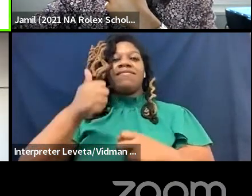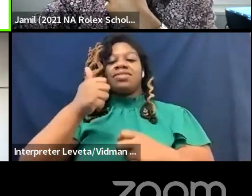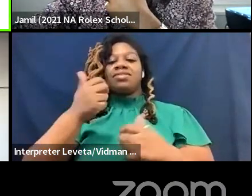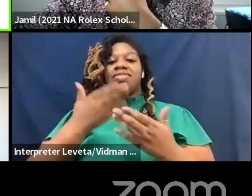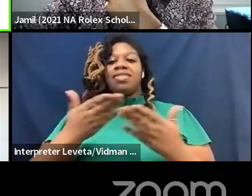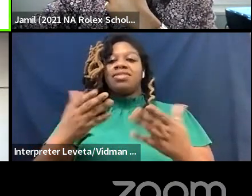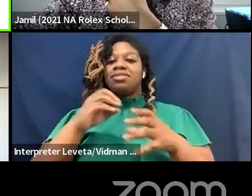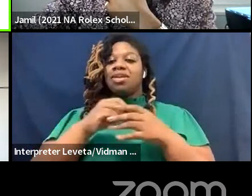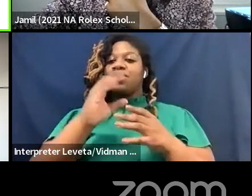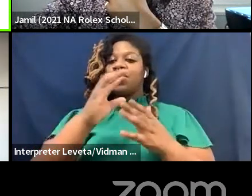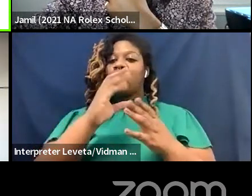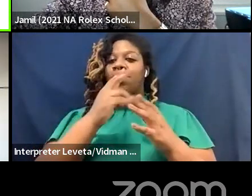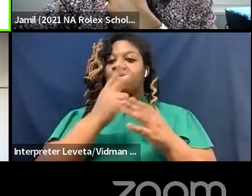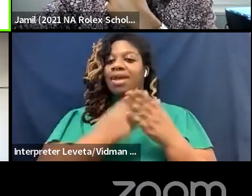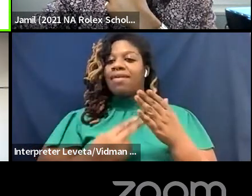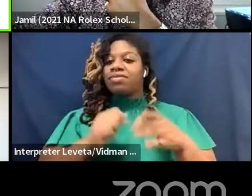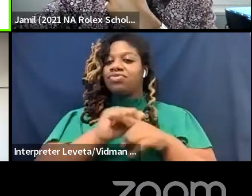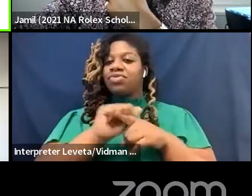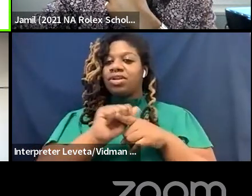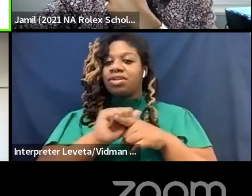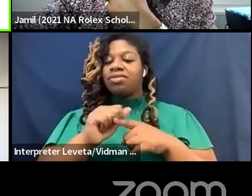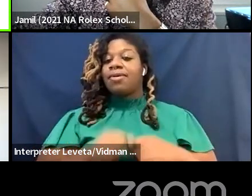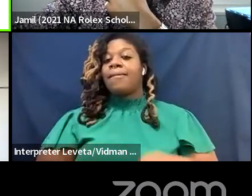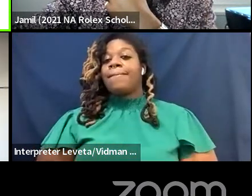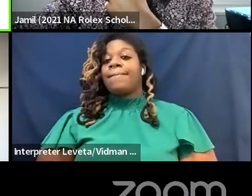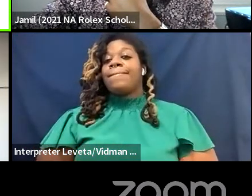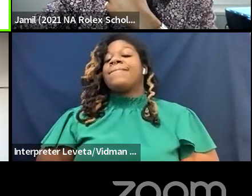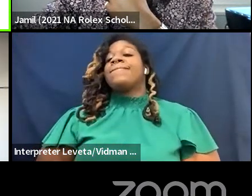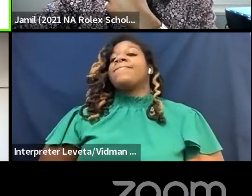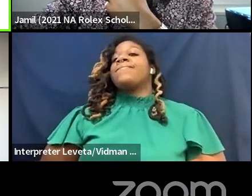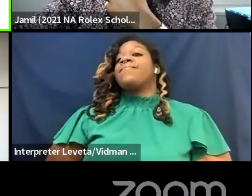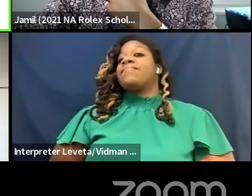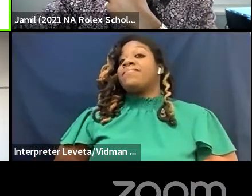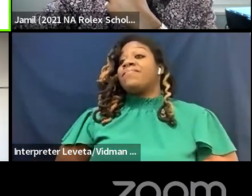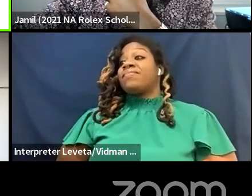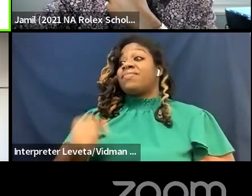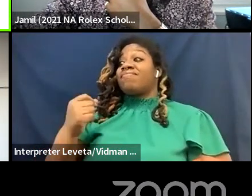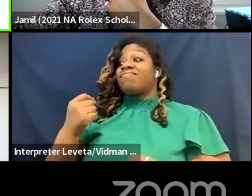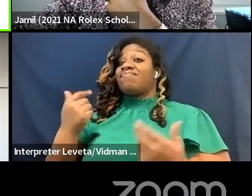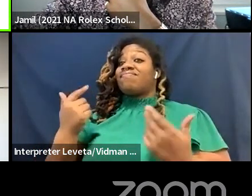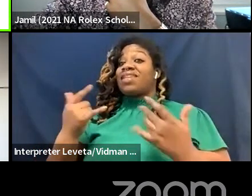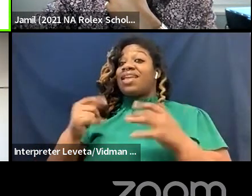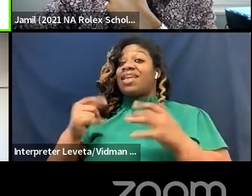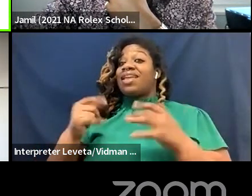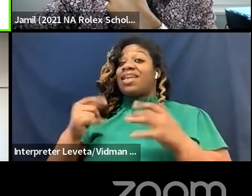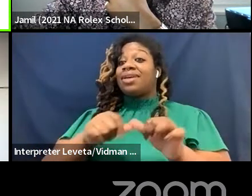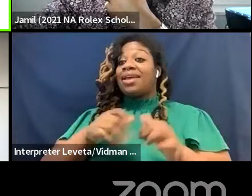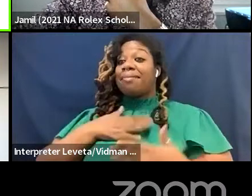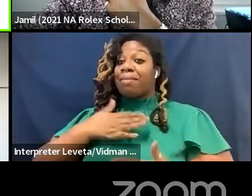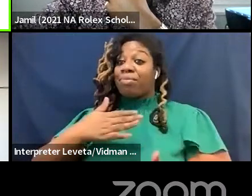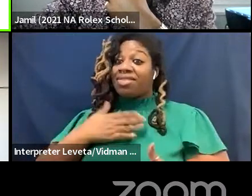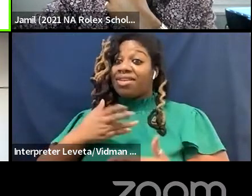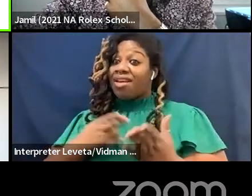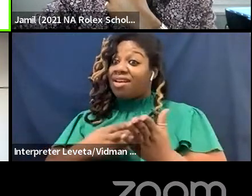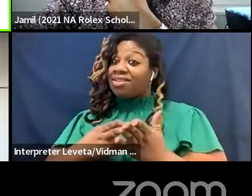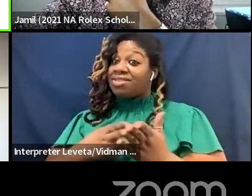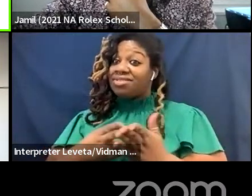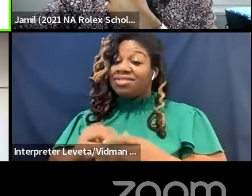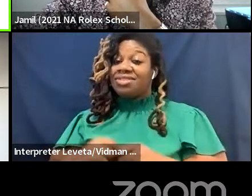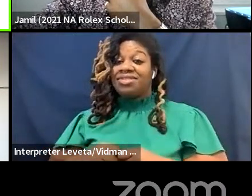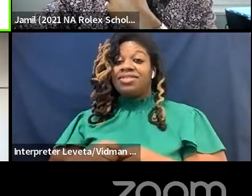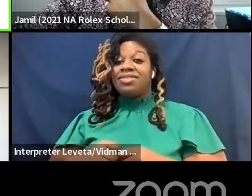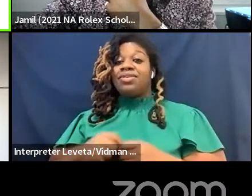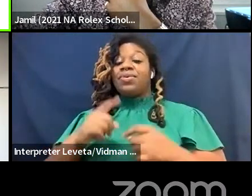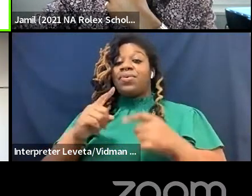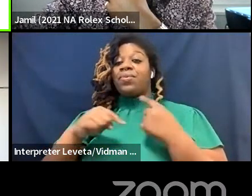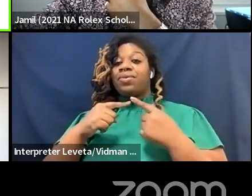Honestly, the hardest part was probably maintaining my breathing whenever we would get to depth. So whenever we would